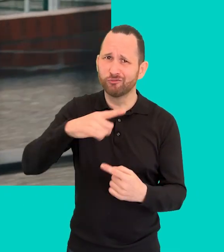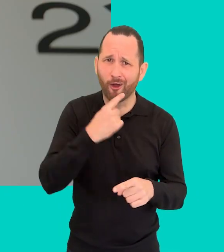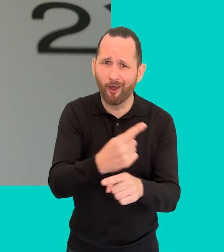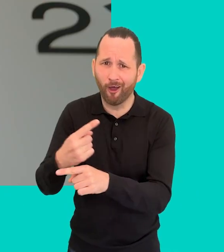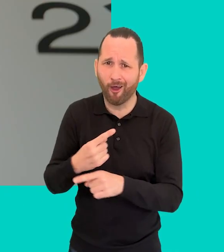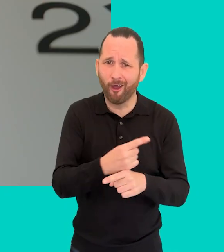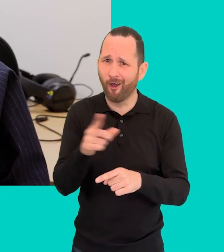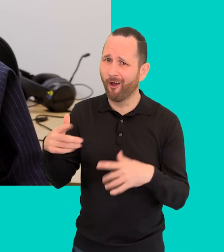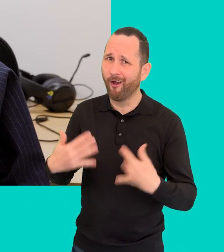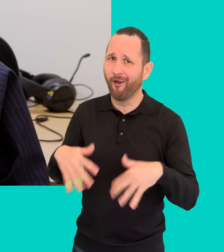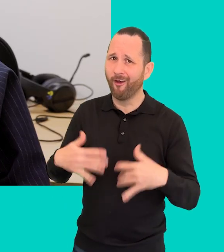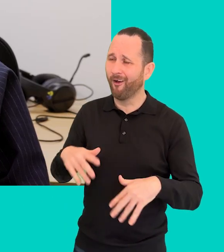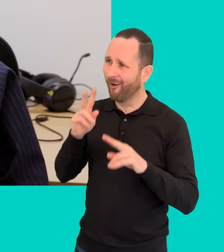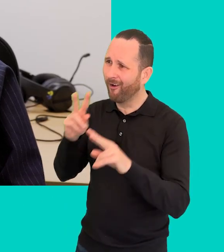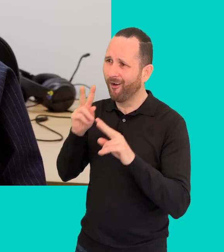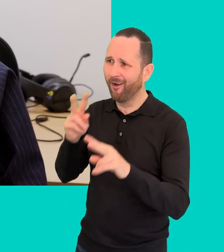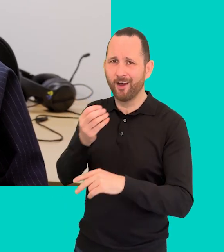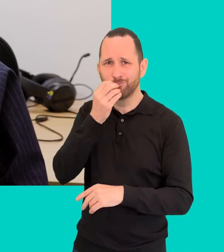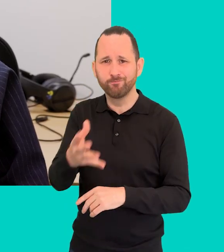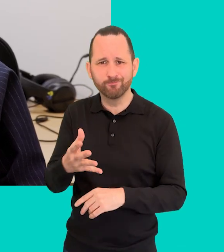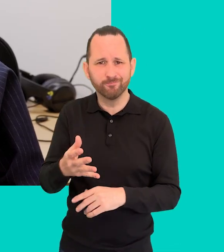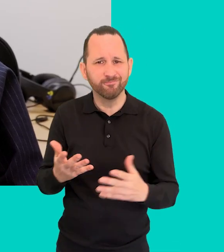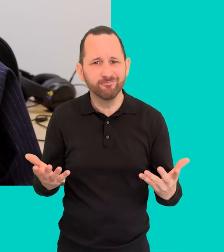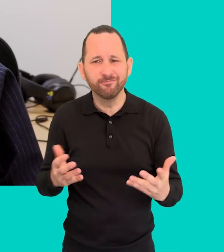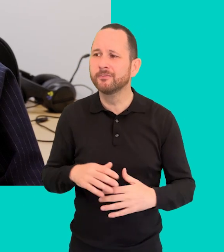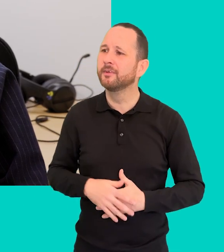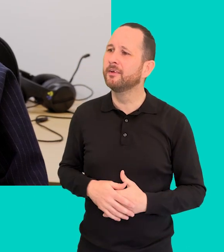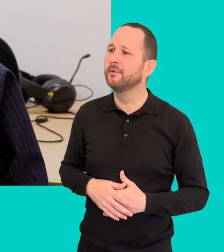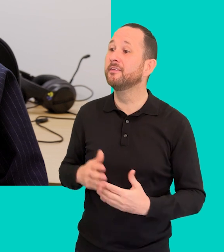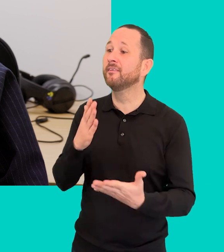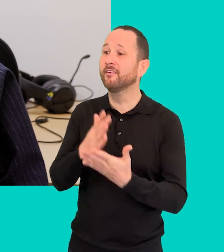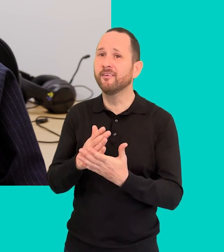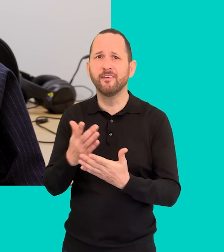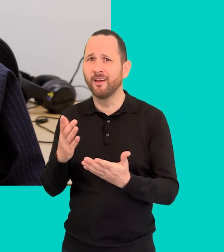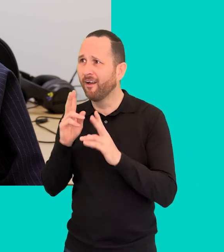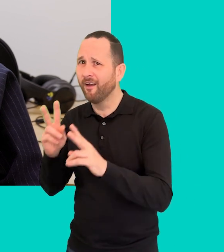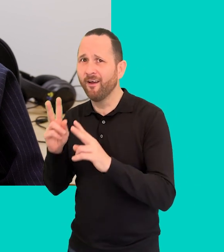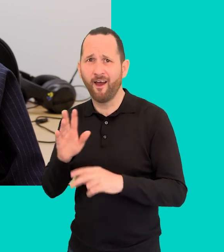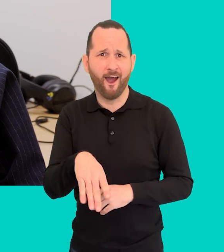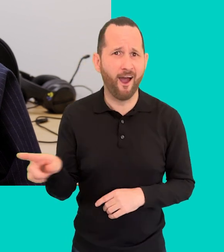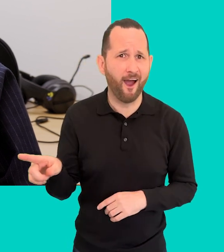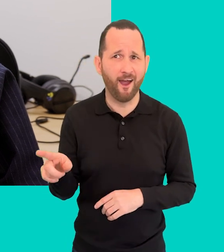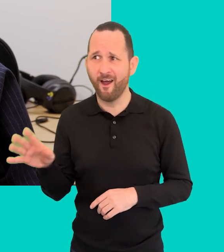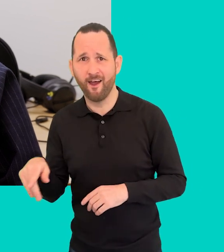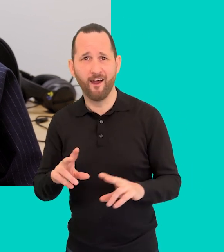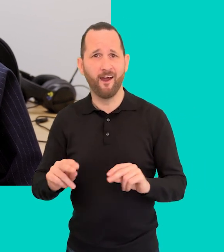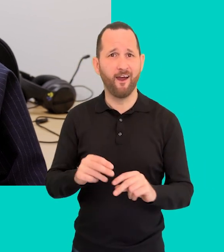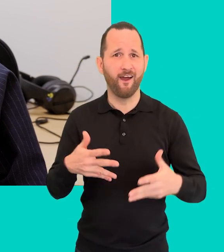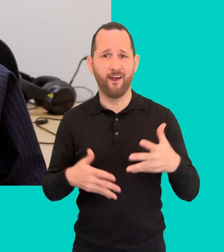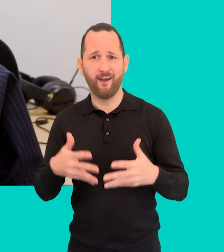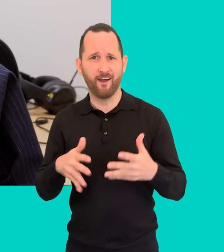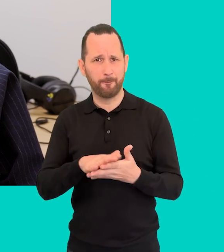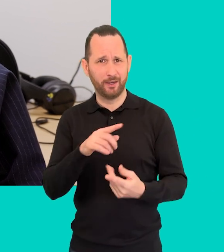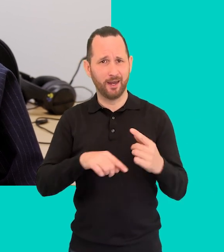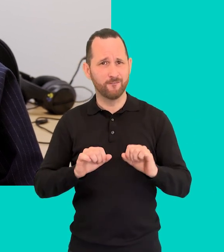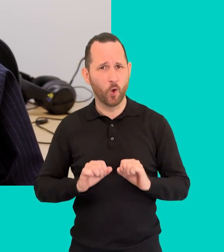that. They also really enjoy the fact that they feel like they're developing a secret way of